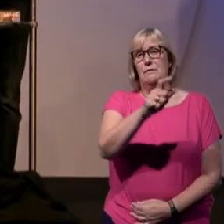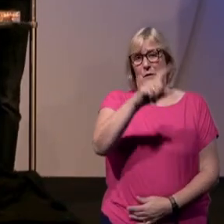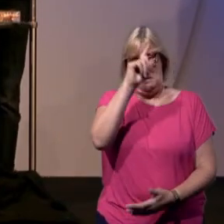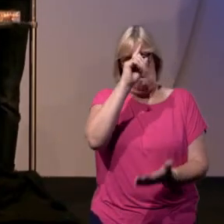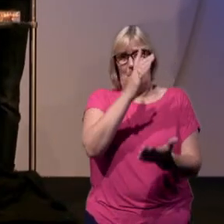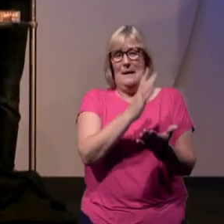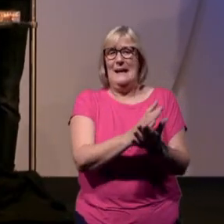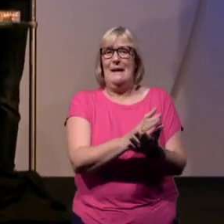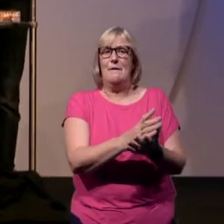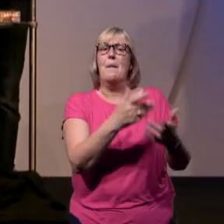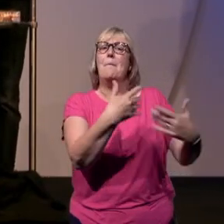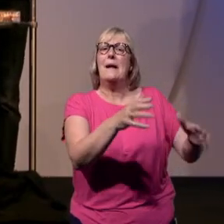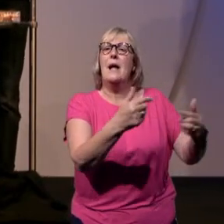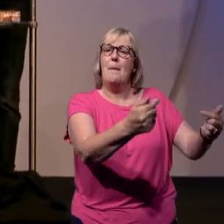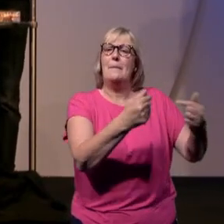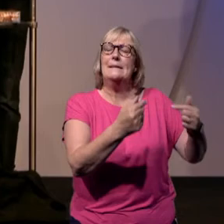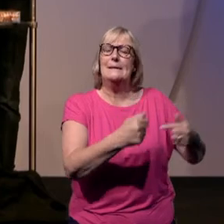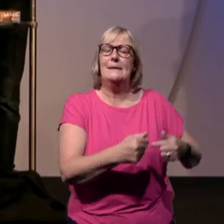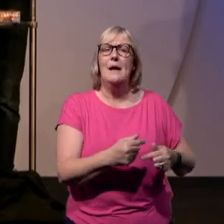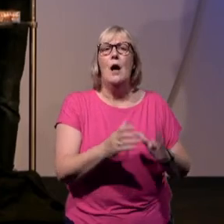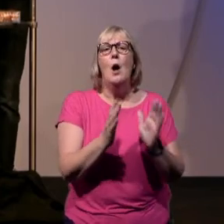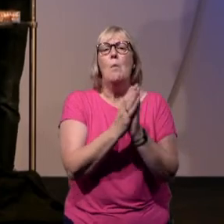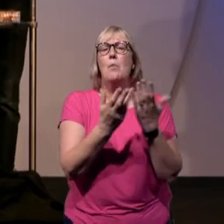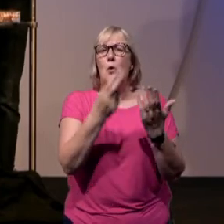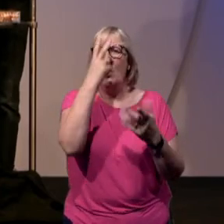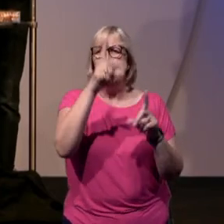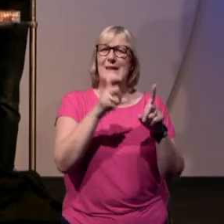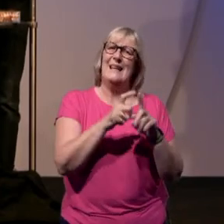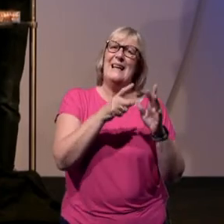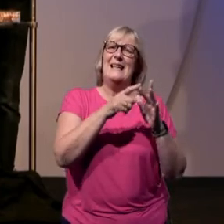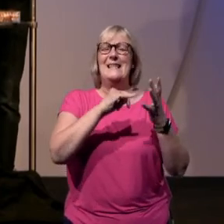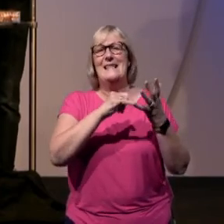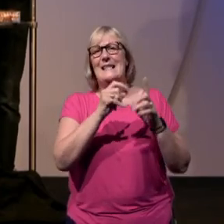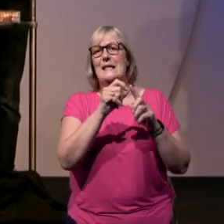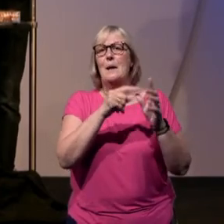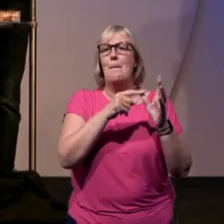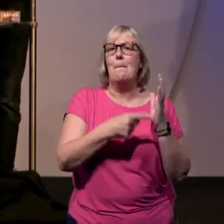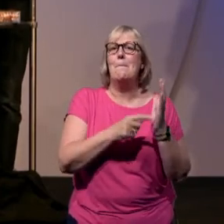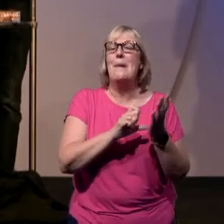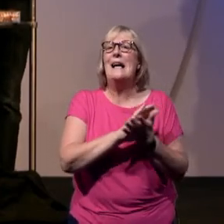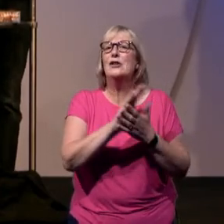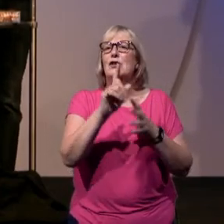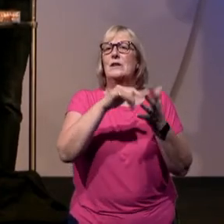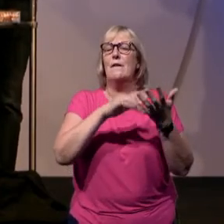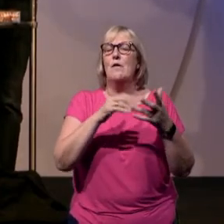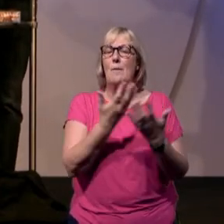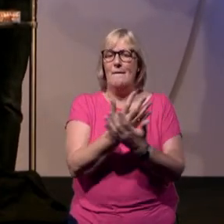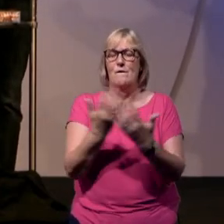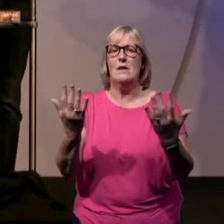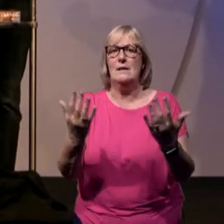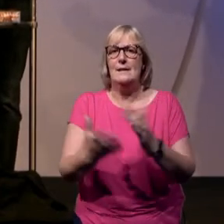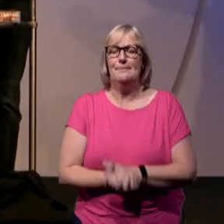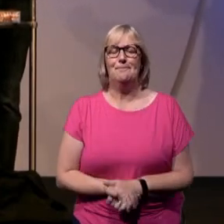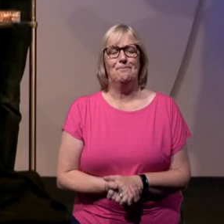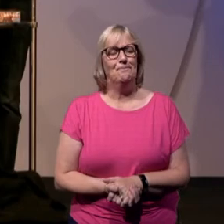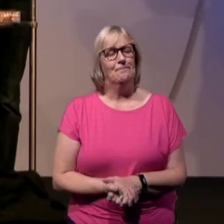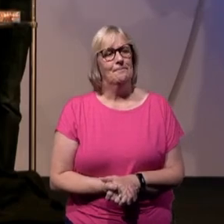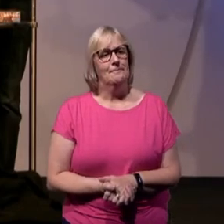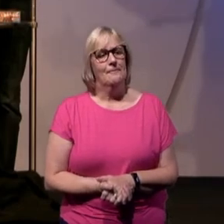believers. I was reading a book called Dispatches from the Front by a man called Tim Kesey. He travels around the world